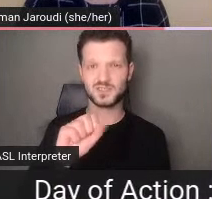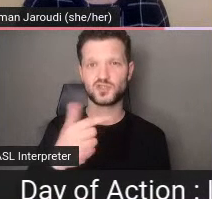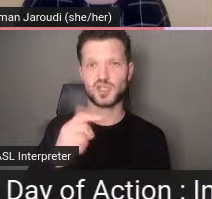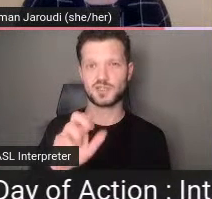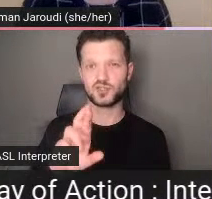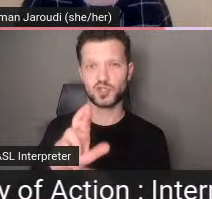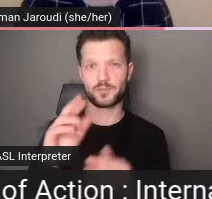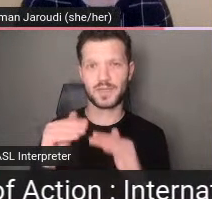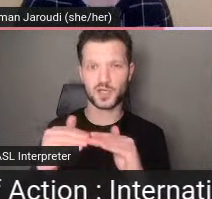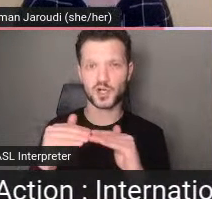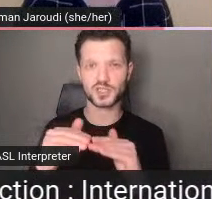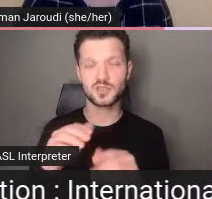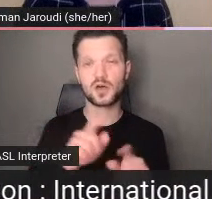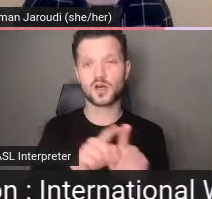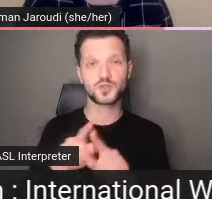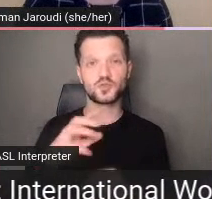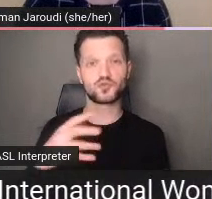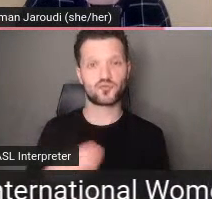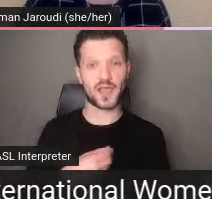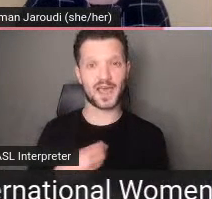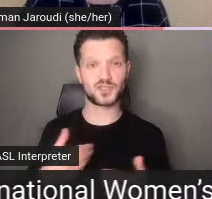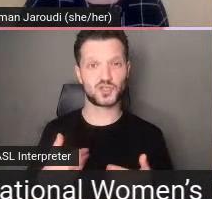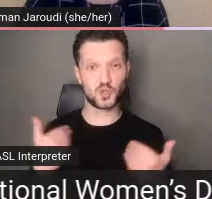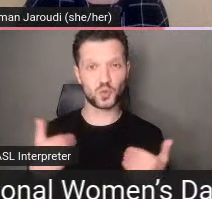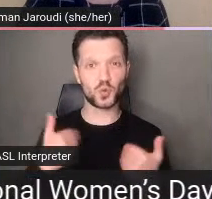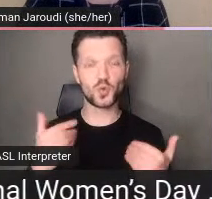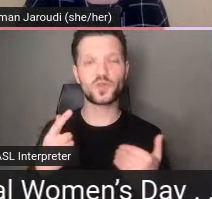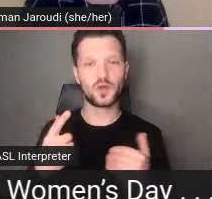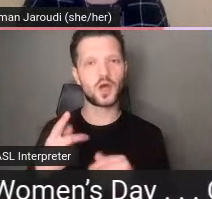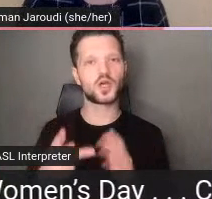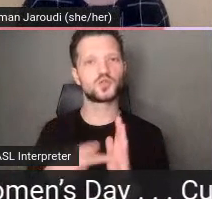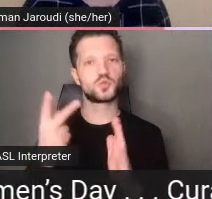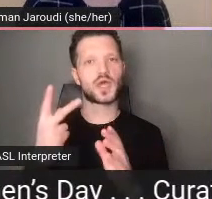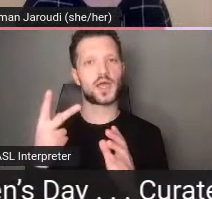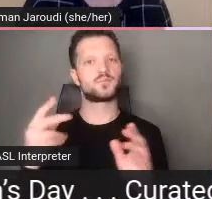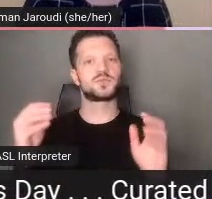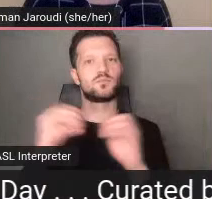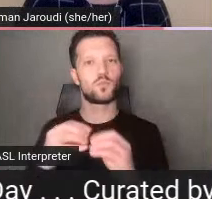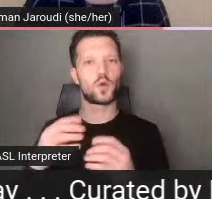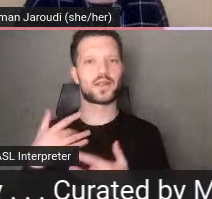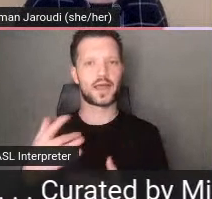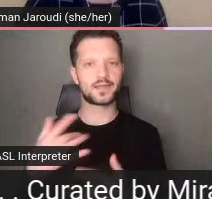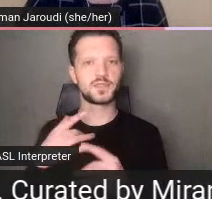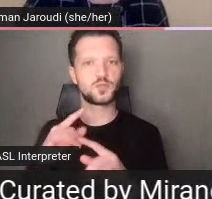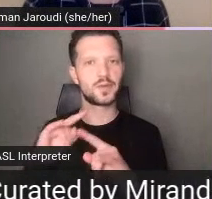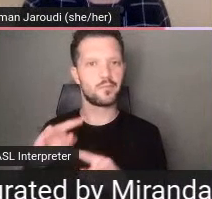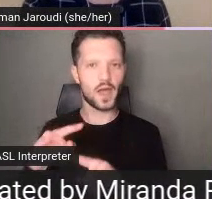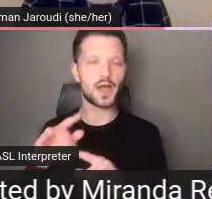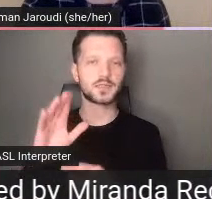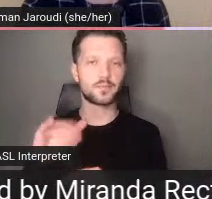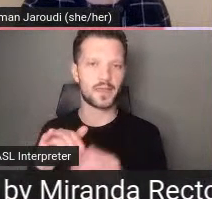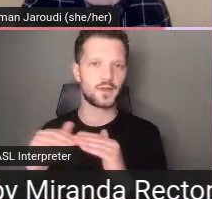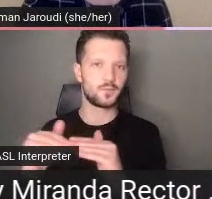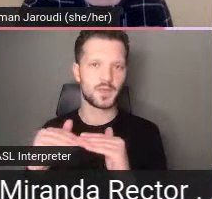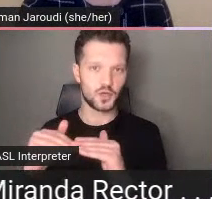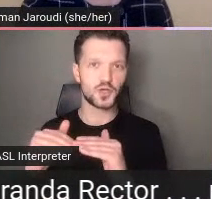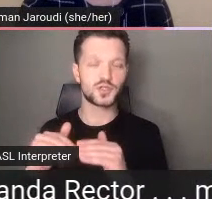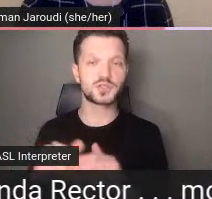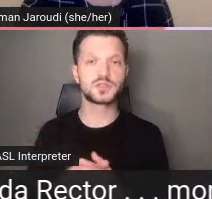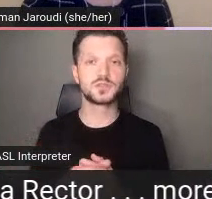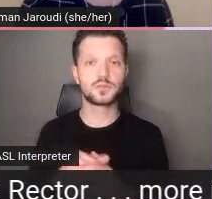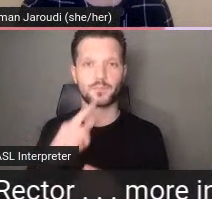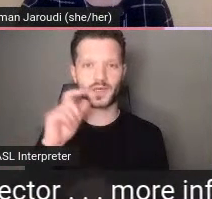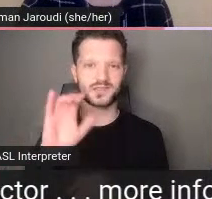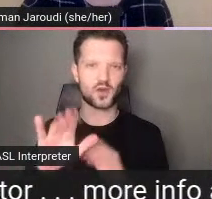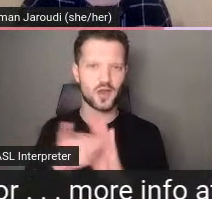youth are over 2 times more likely to be mocked by family members on the basis of their identity. As a result, many trans and non-binary